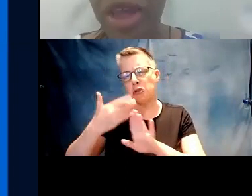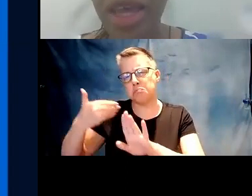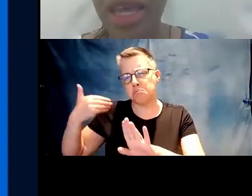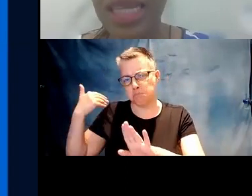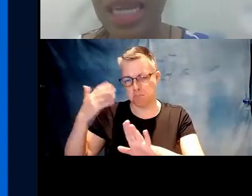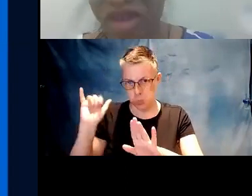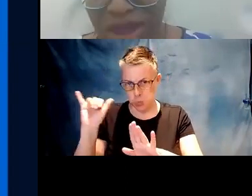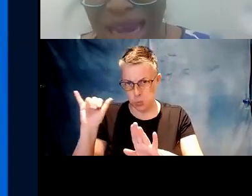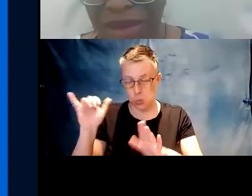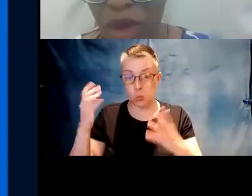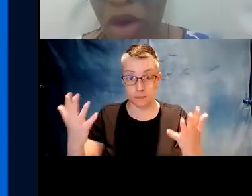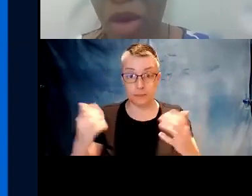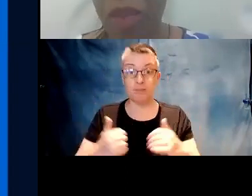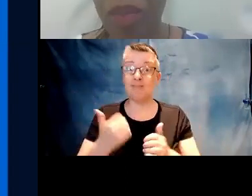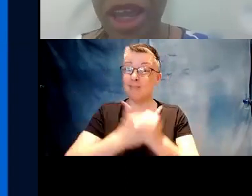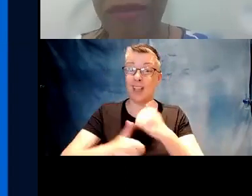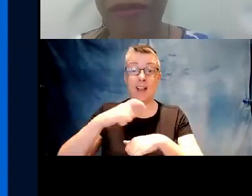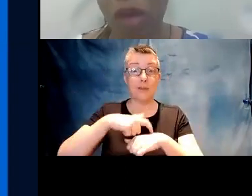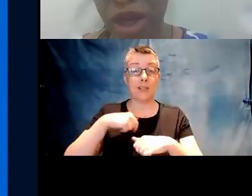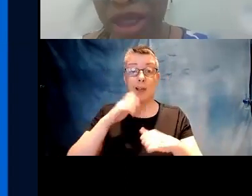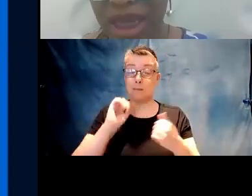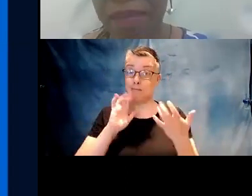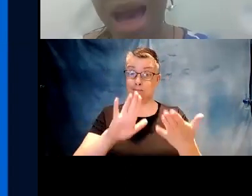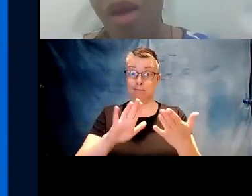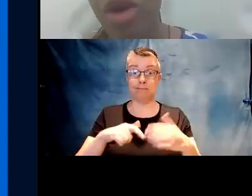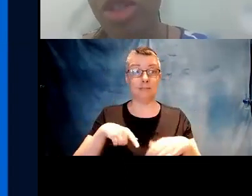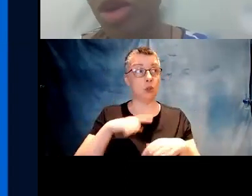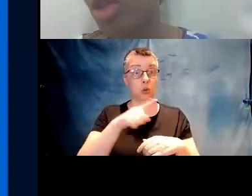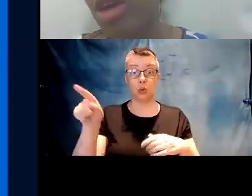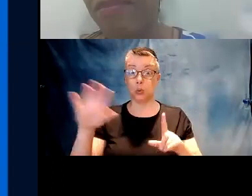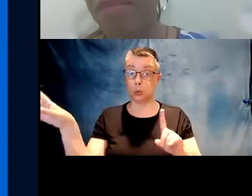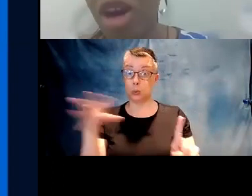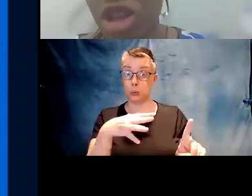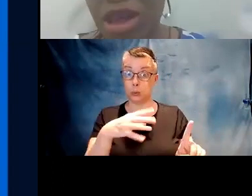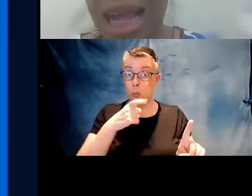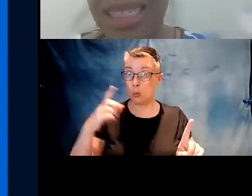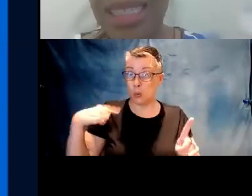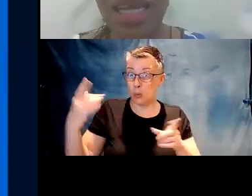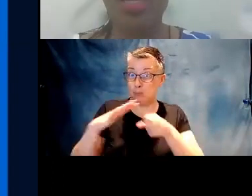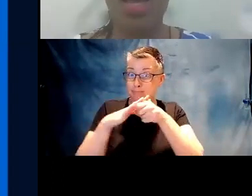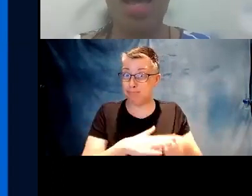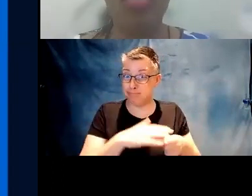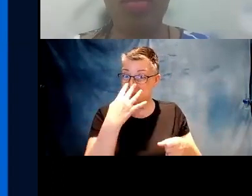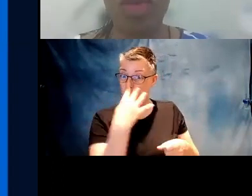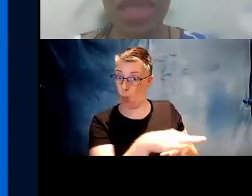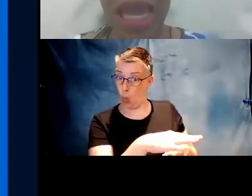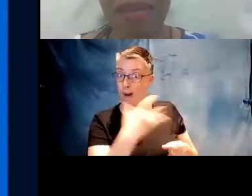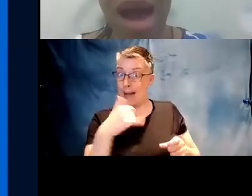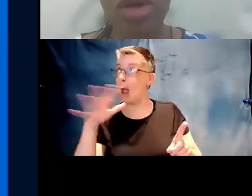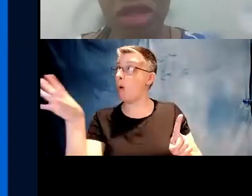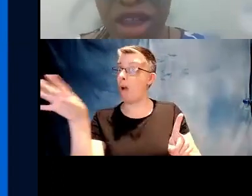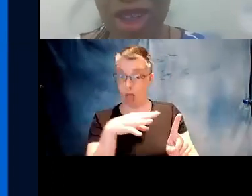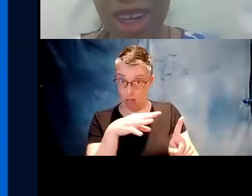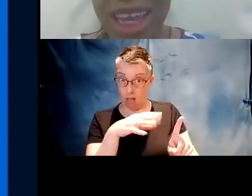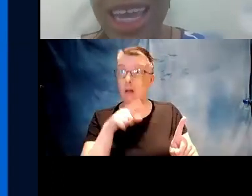life is that every time that you are giving voice and power to those who have been marginalized within a